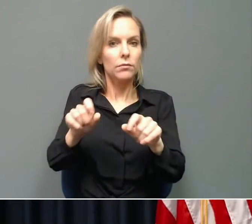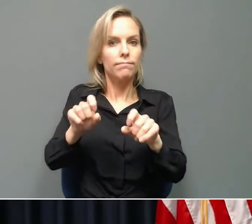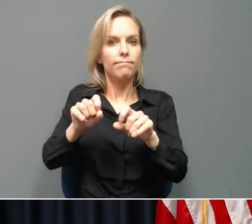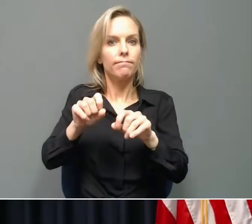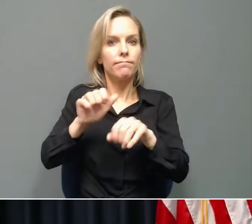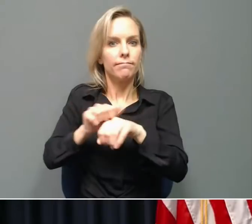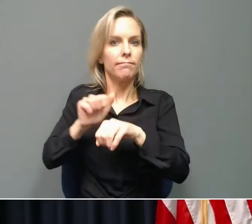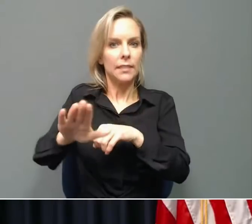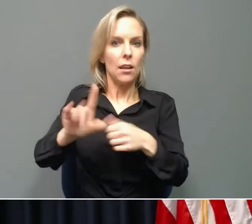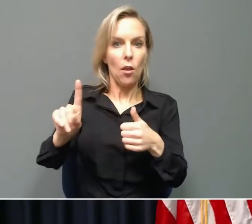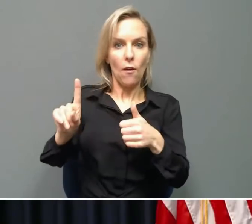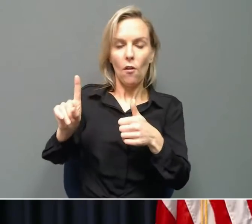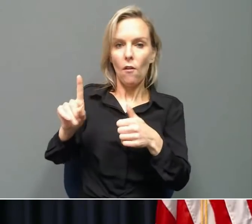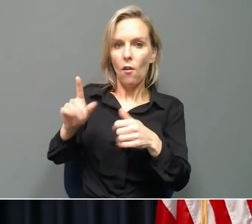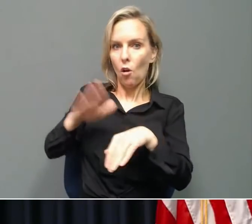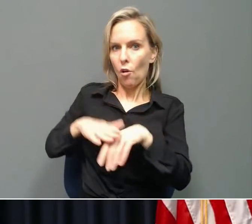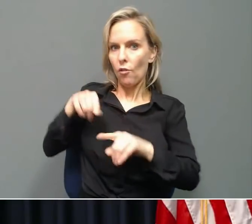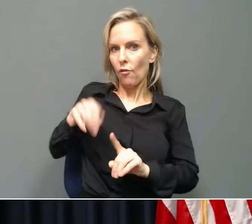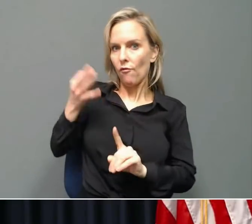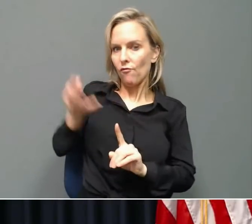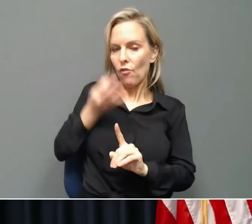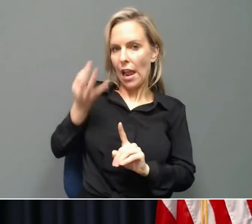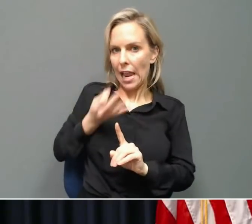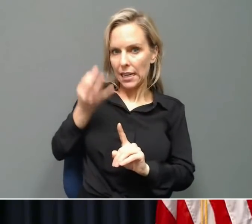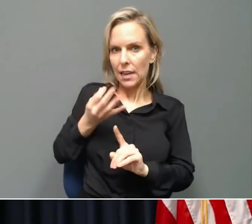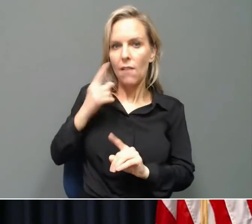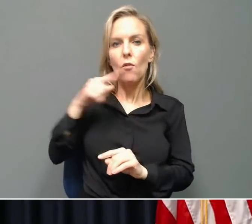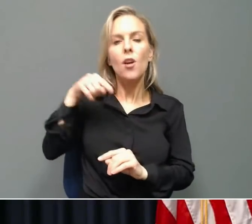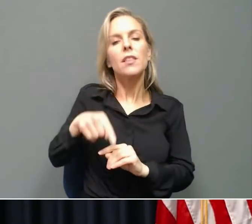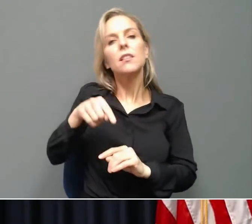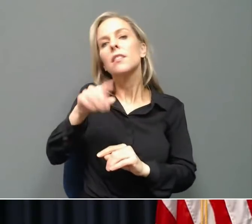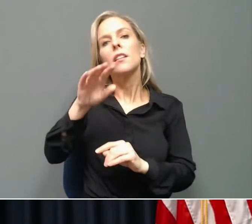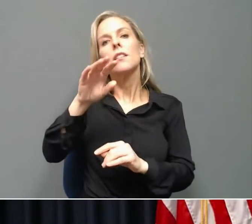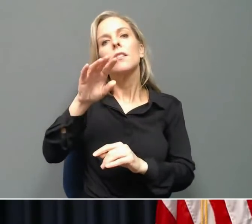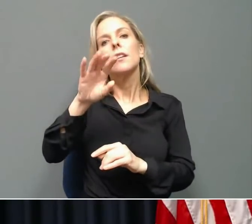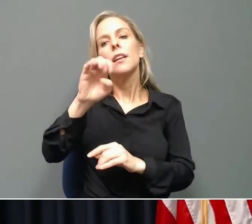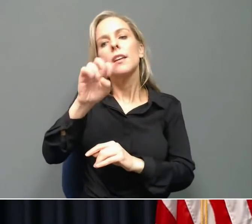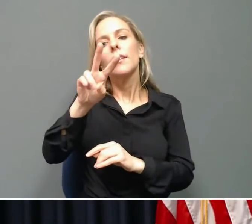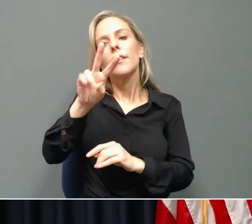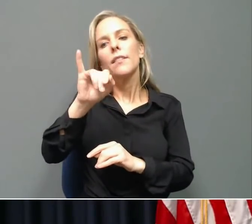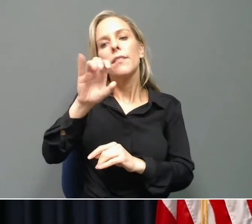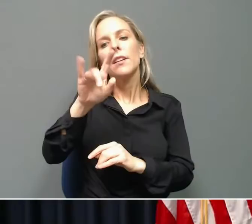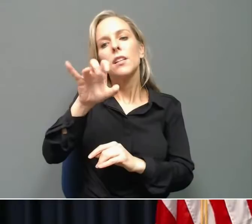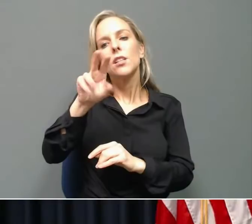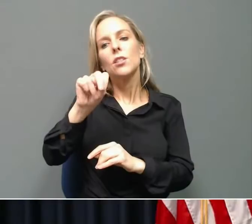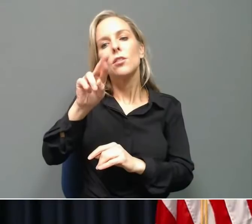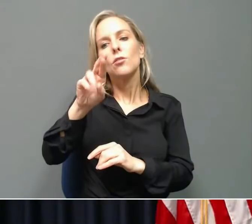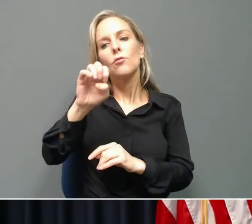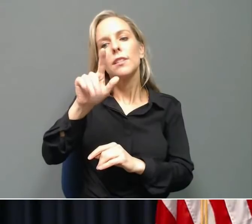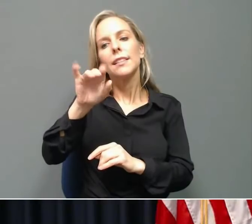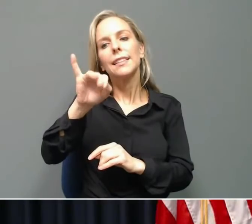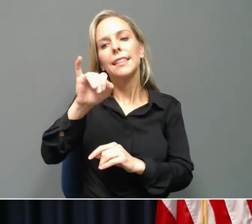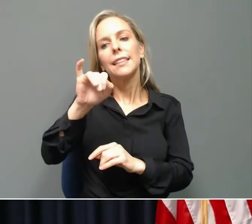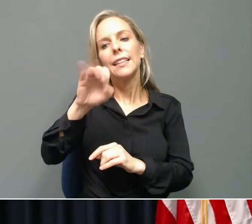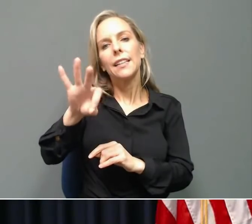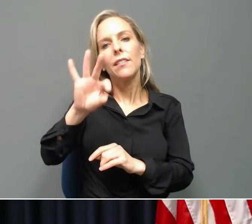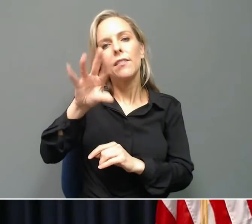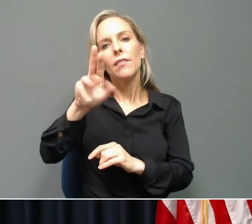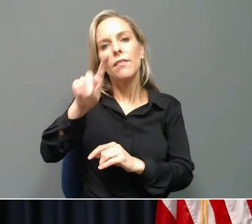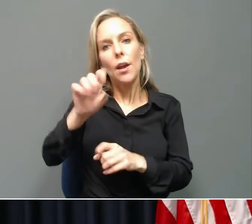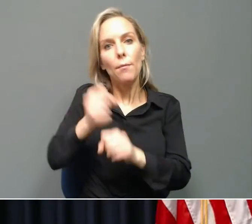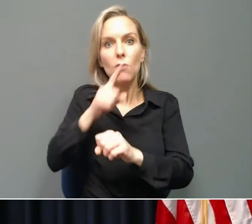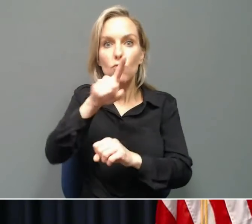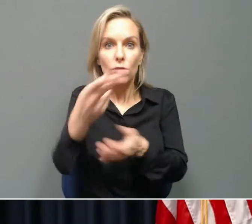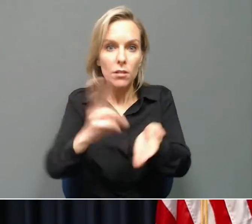first payments from this eviction relief fund. Again, make sure you're signing up, make sure you are spreading the word.